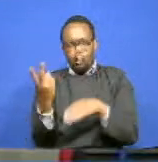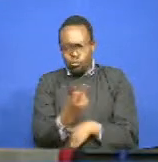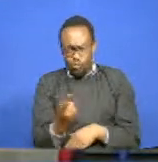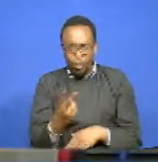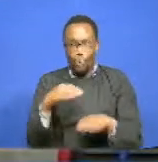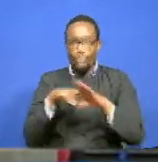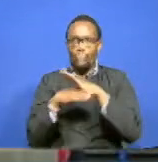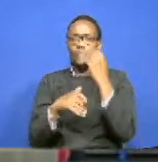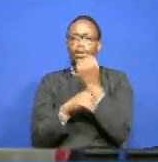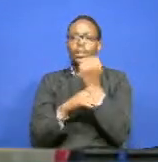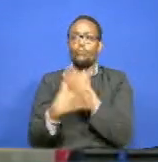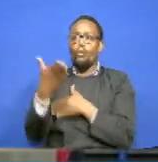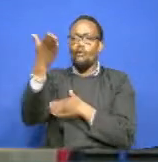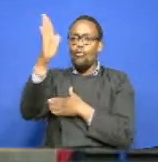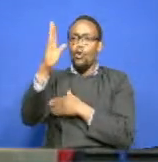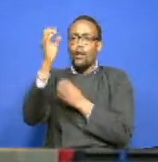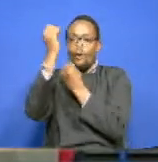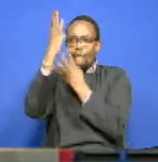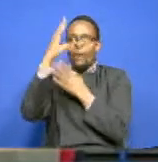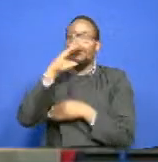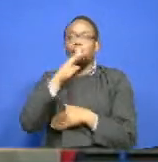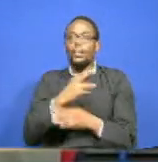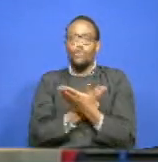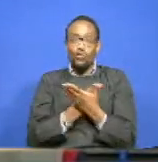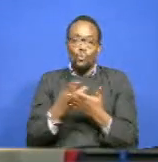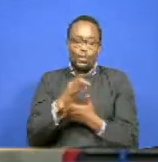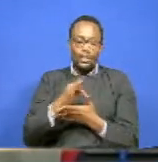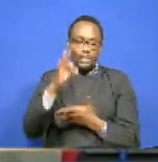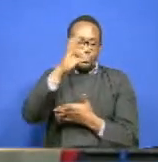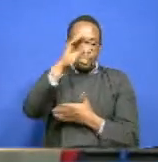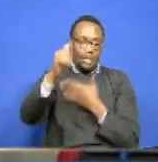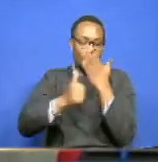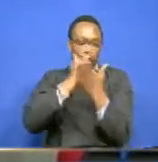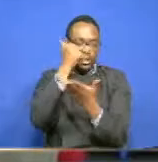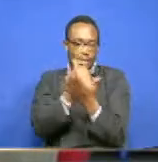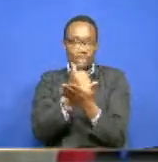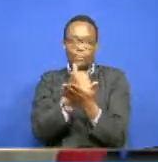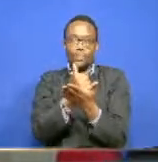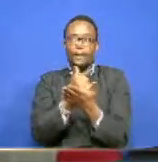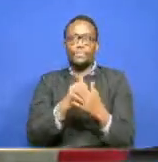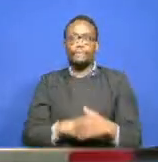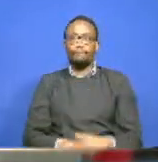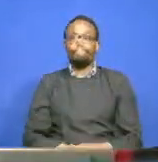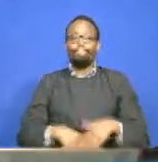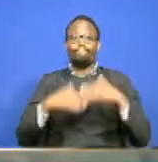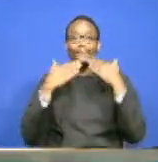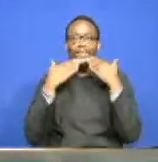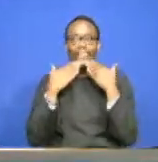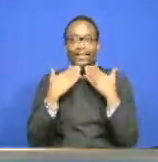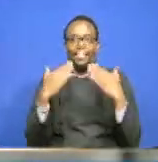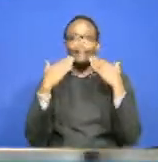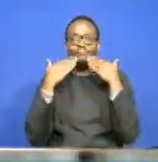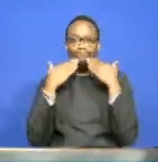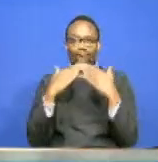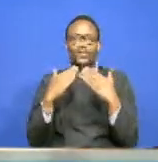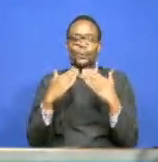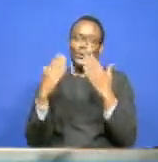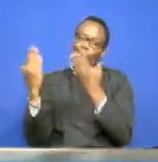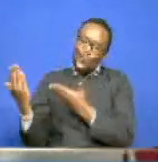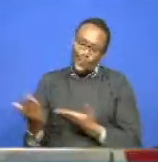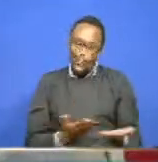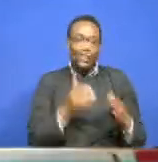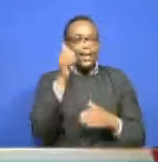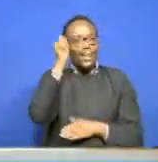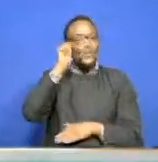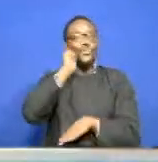name of God, Father, Son, and the Holy Spirit. Amen. Thank you, James, and always welcome to the